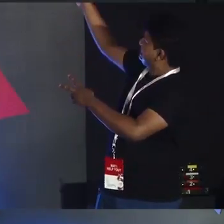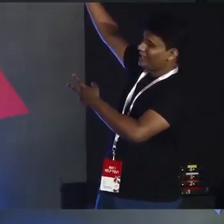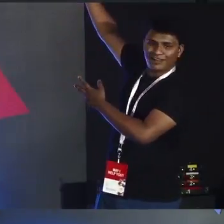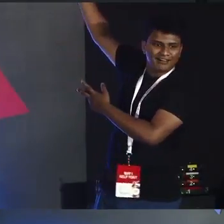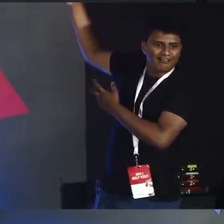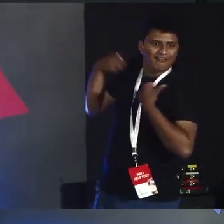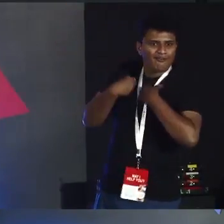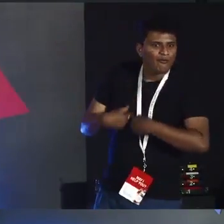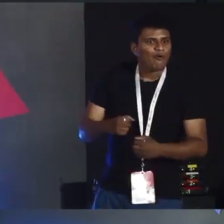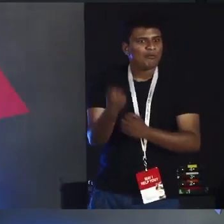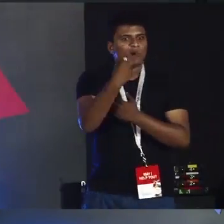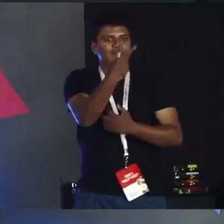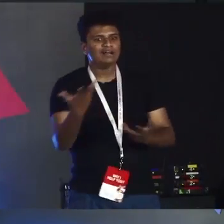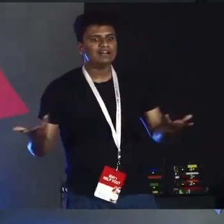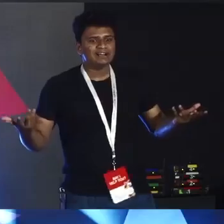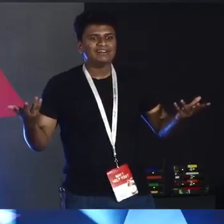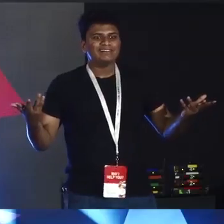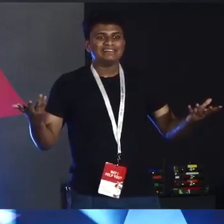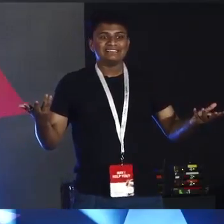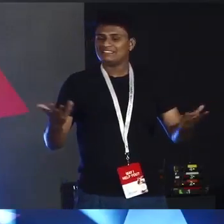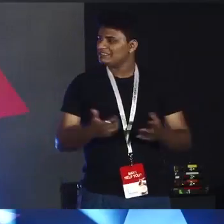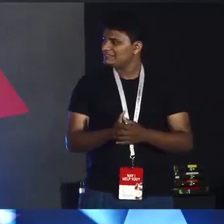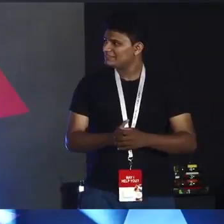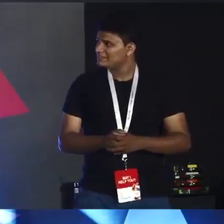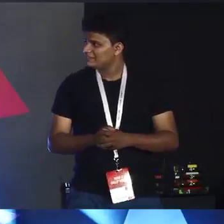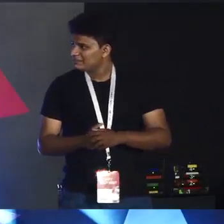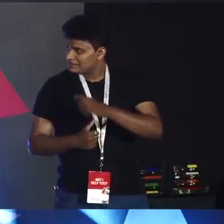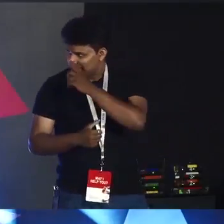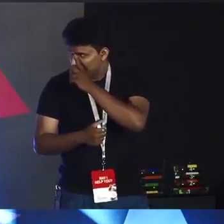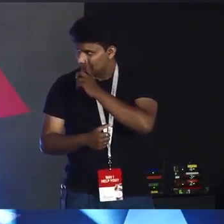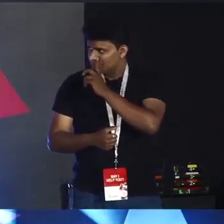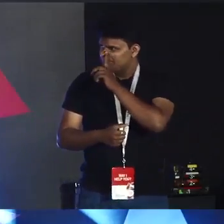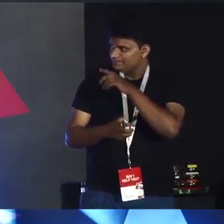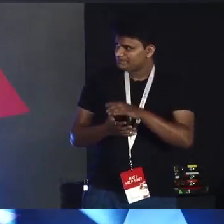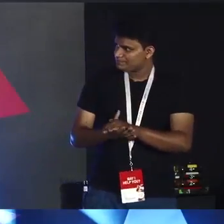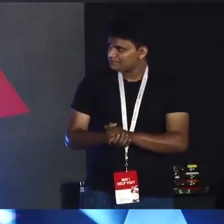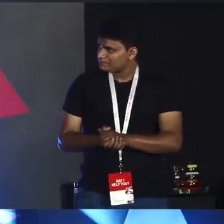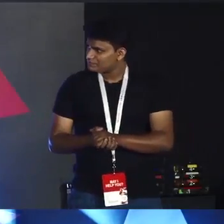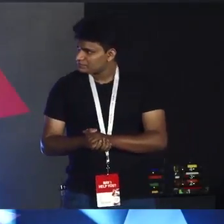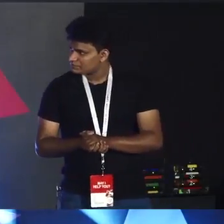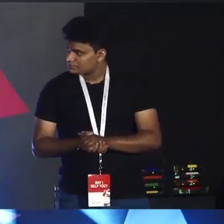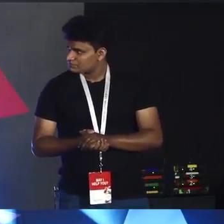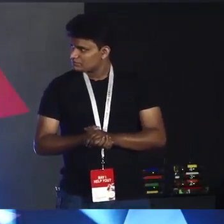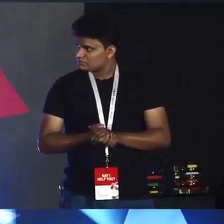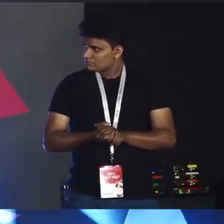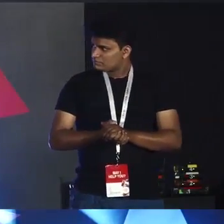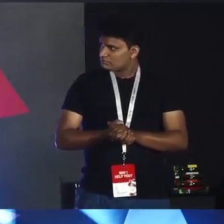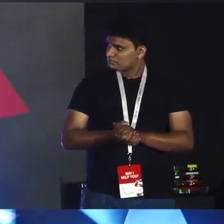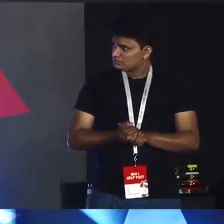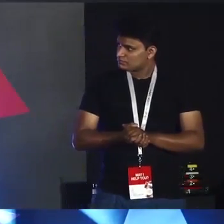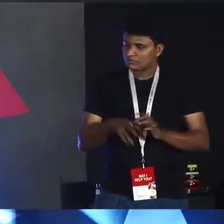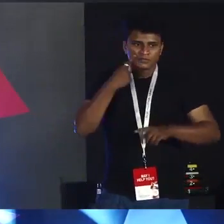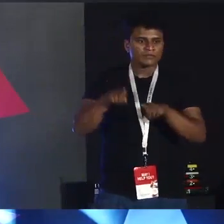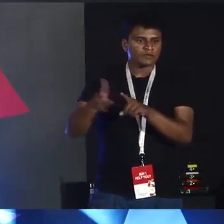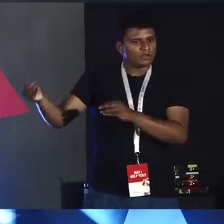that, you know, I was having coffee, and if I would have poured 2 drops or maybe, a sip of coffee here, you think I would have been talking with the same